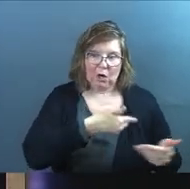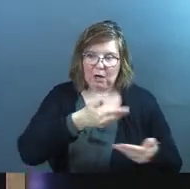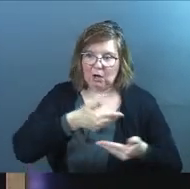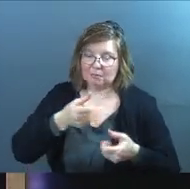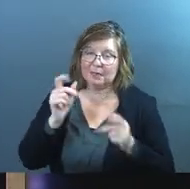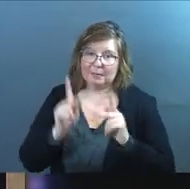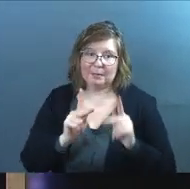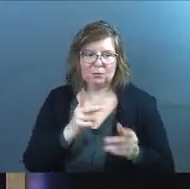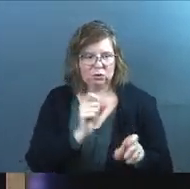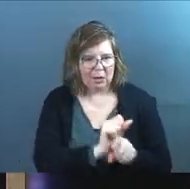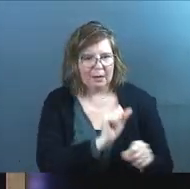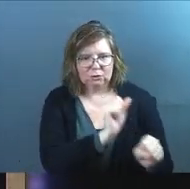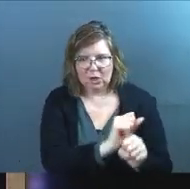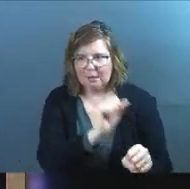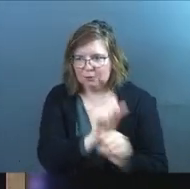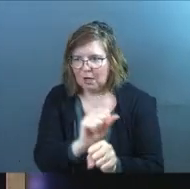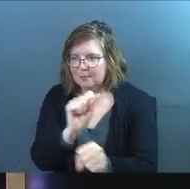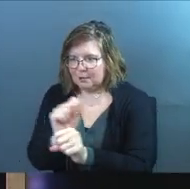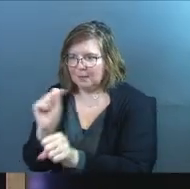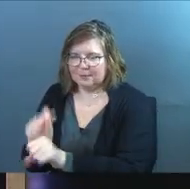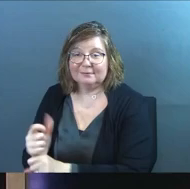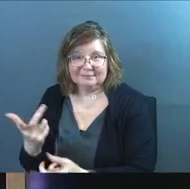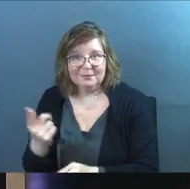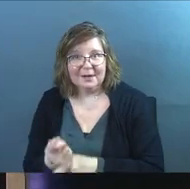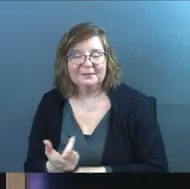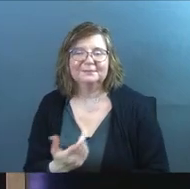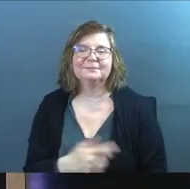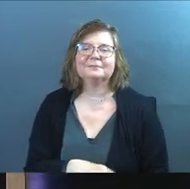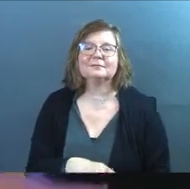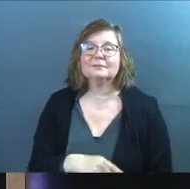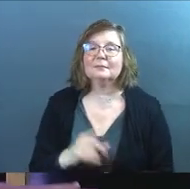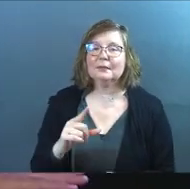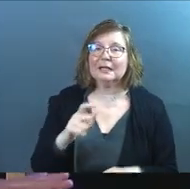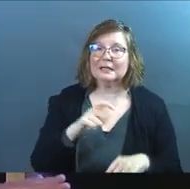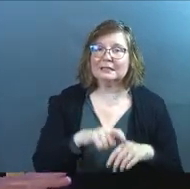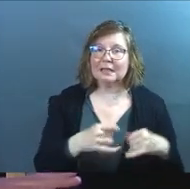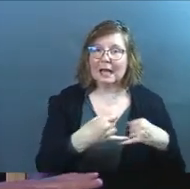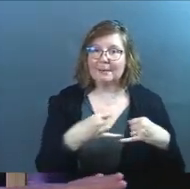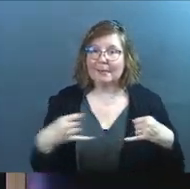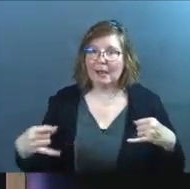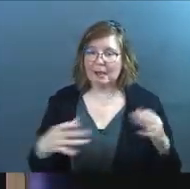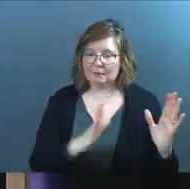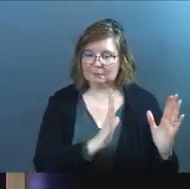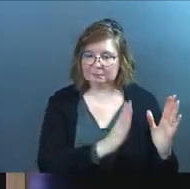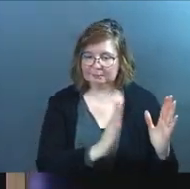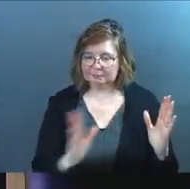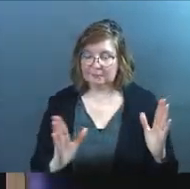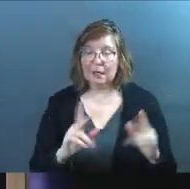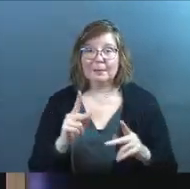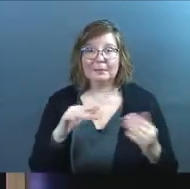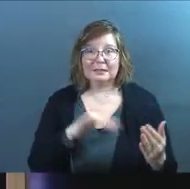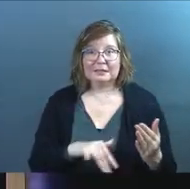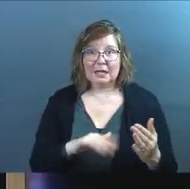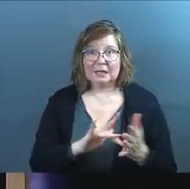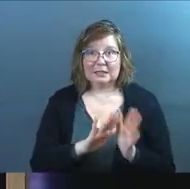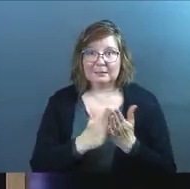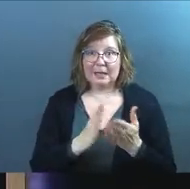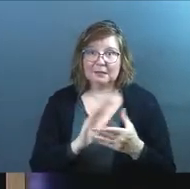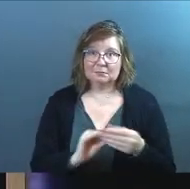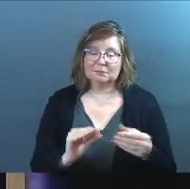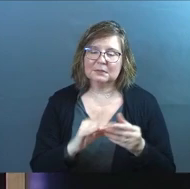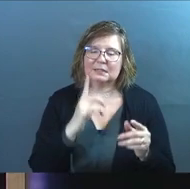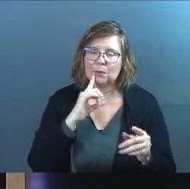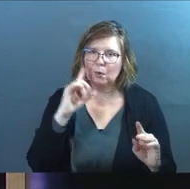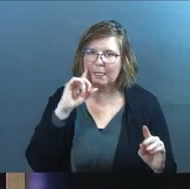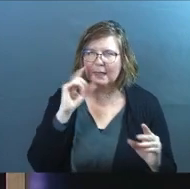and right. Like, you get a job. You get a job. You get right. And he's like, come on out. And so let me give you just a timeline of what this looks like. And so people have studied this passage over and over. They're